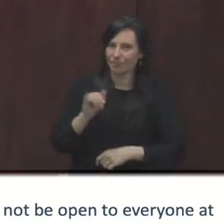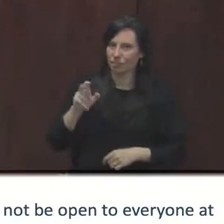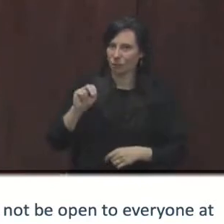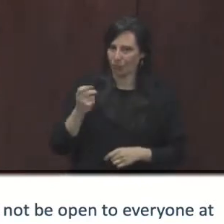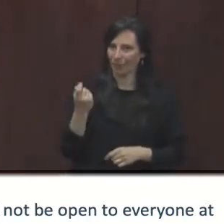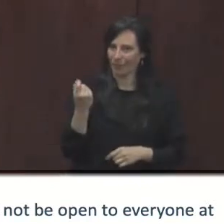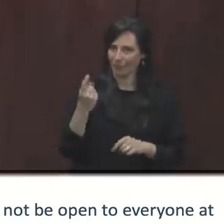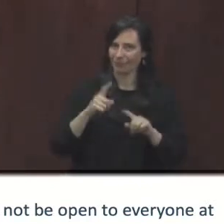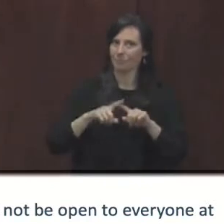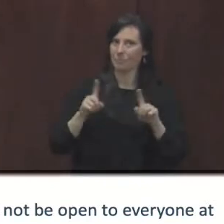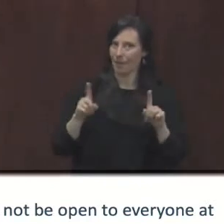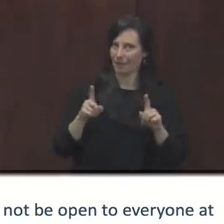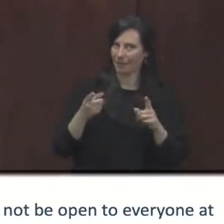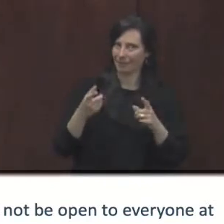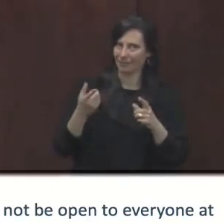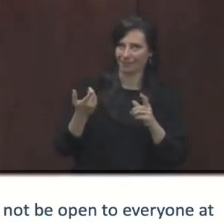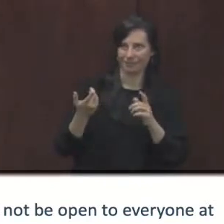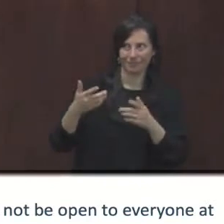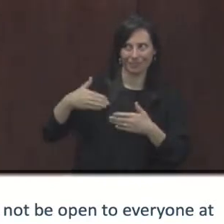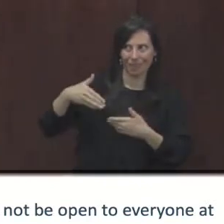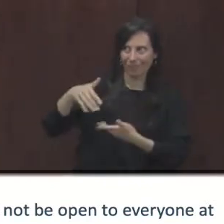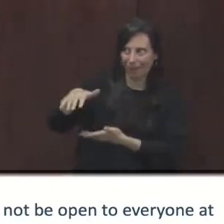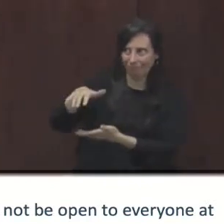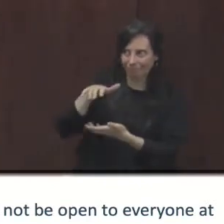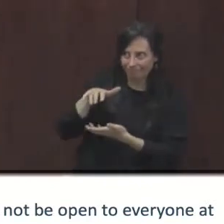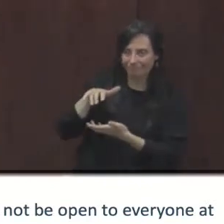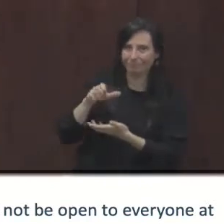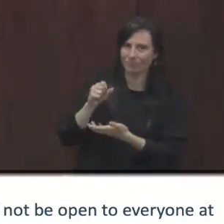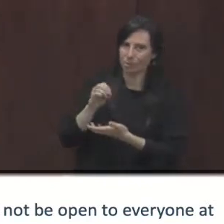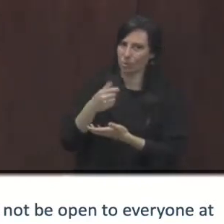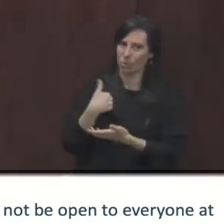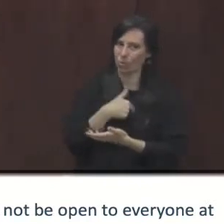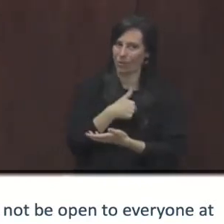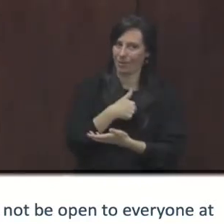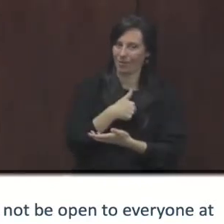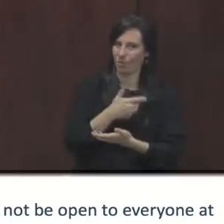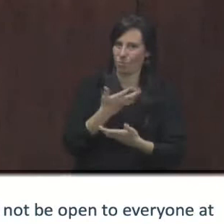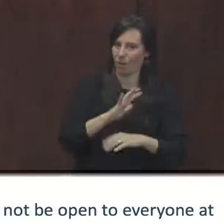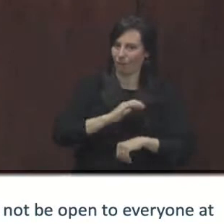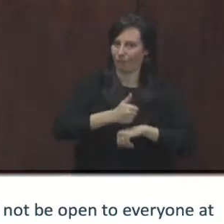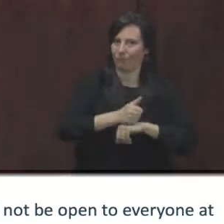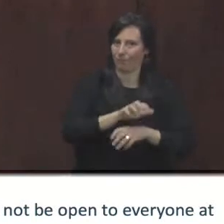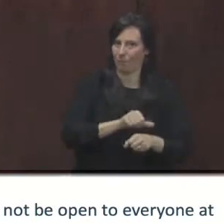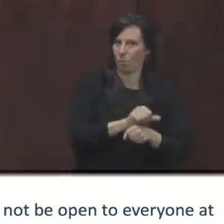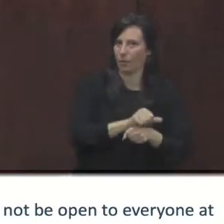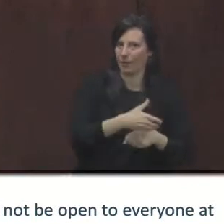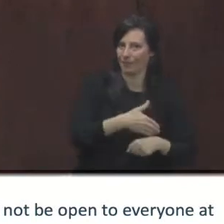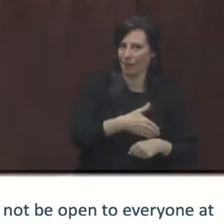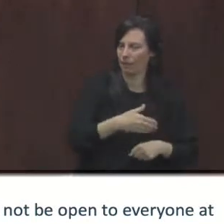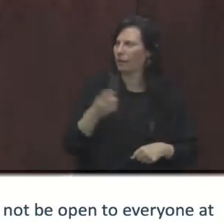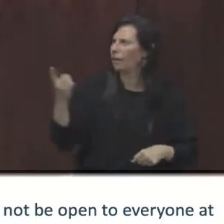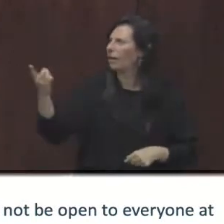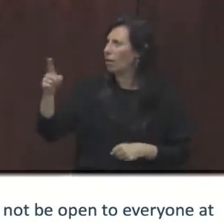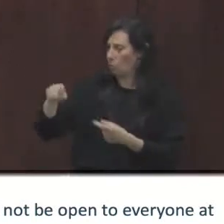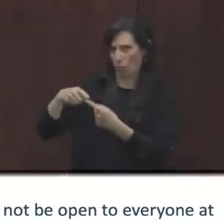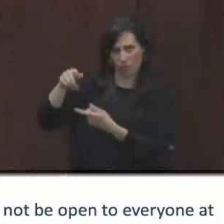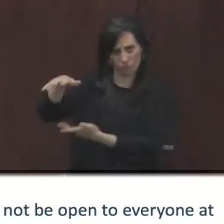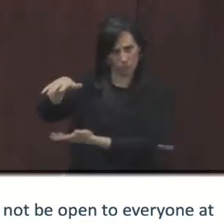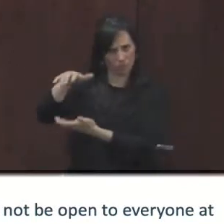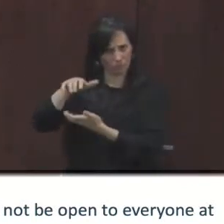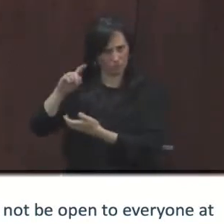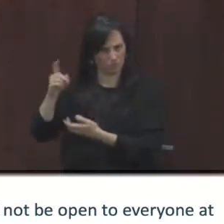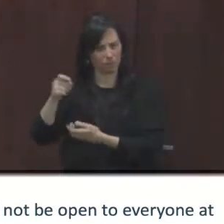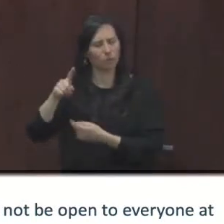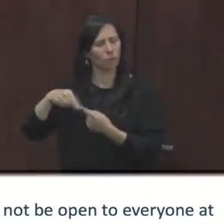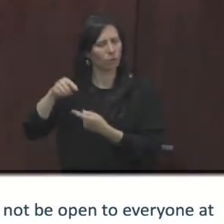hesitant to open up those appointments just yet until we receive it. And that's like a 1 week supply? Like that's the amount for that